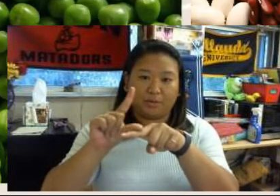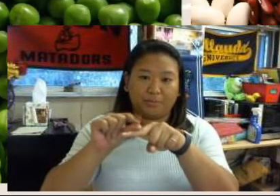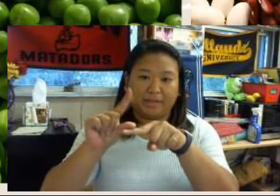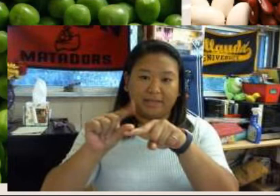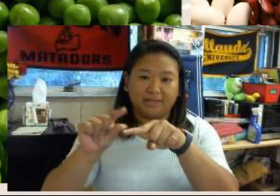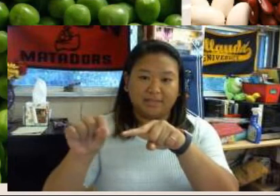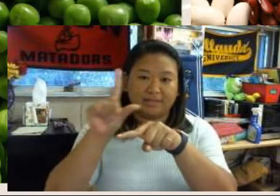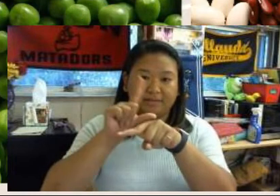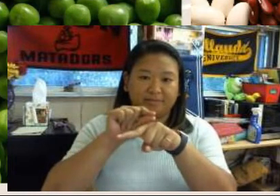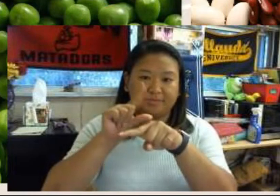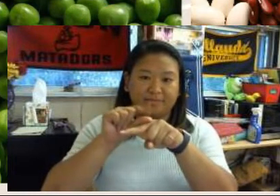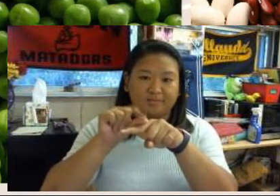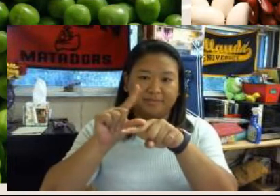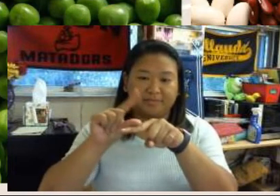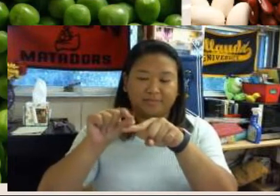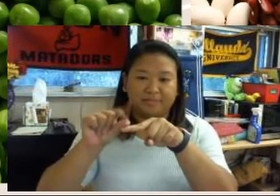Peas or beans,